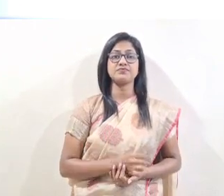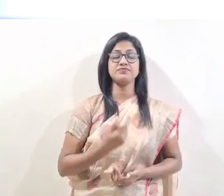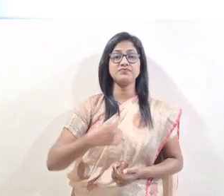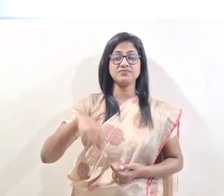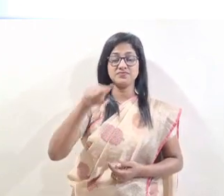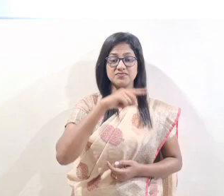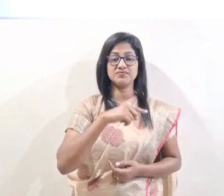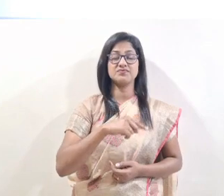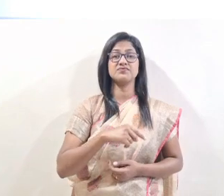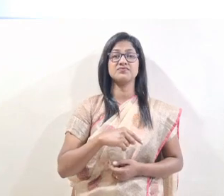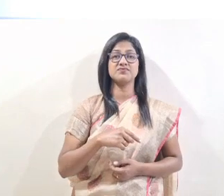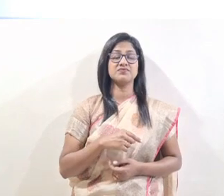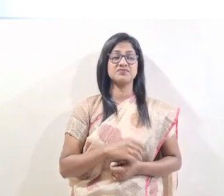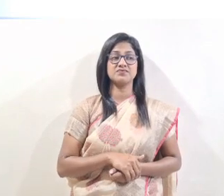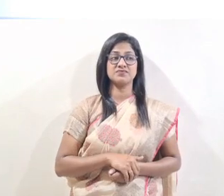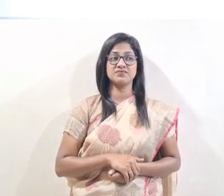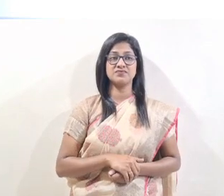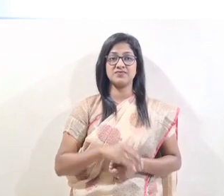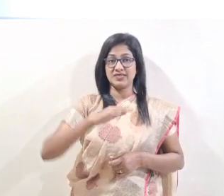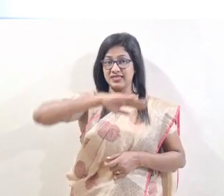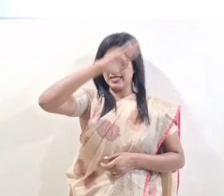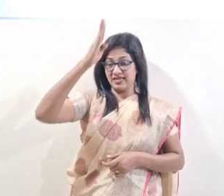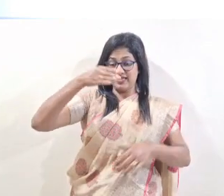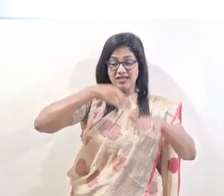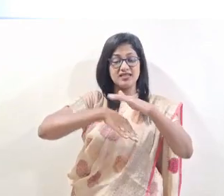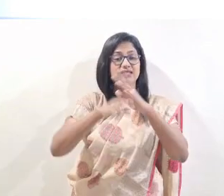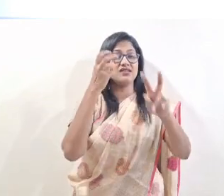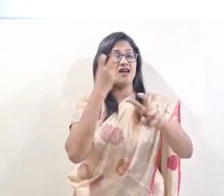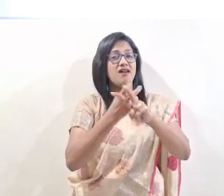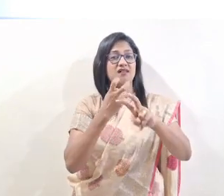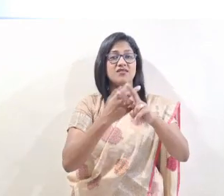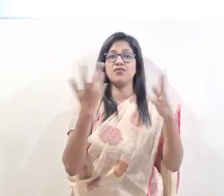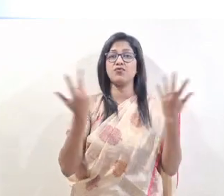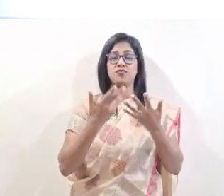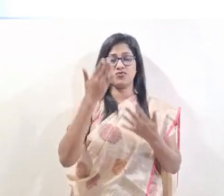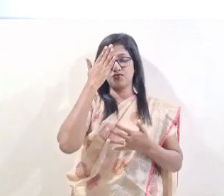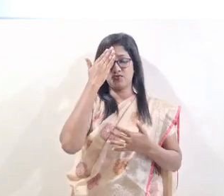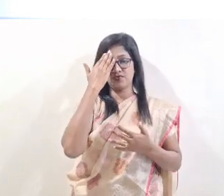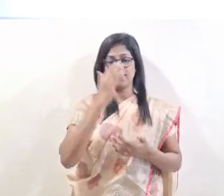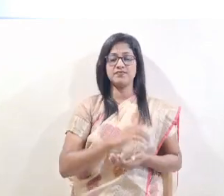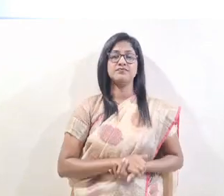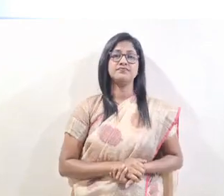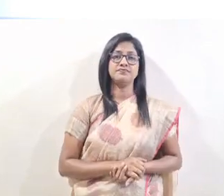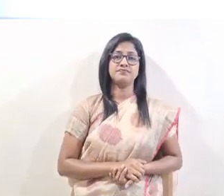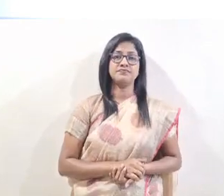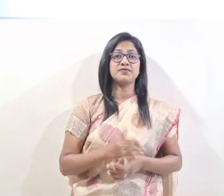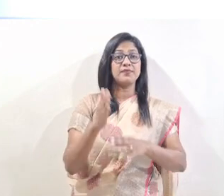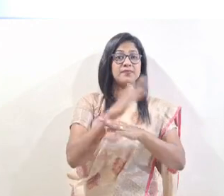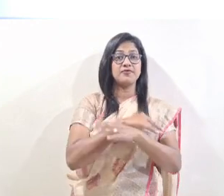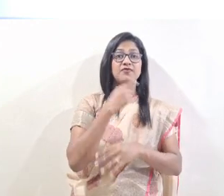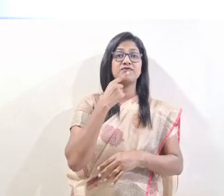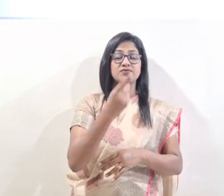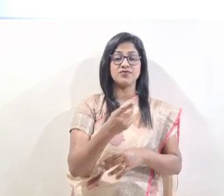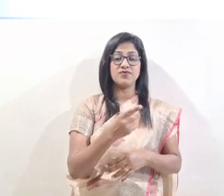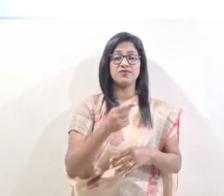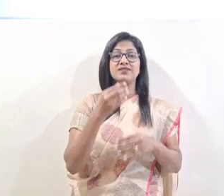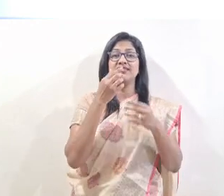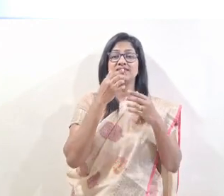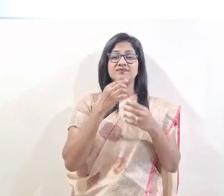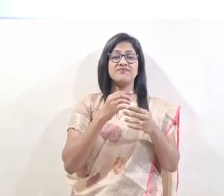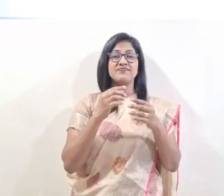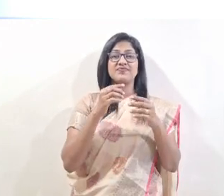had to bear while tunneling was that they were, as I told you, they were